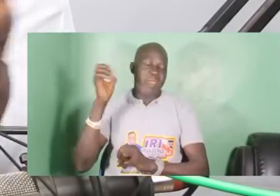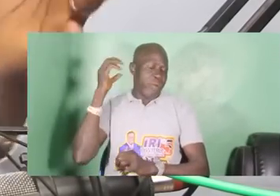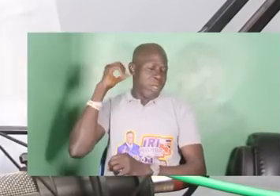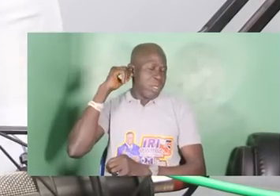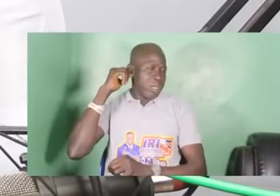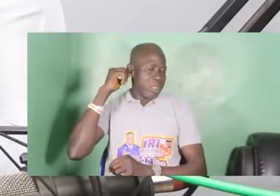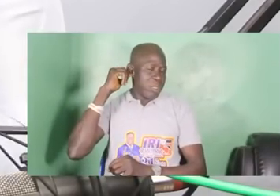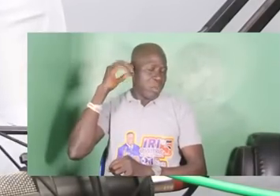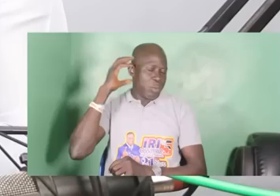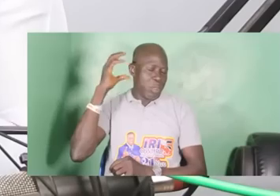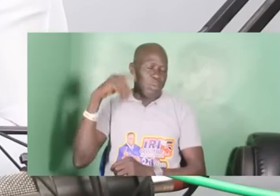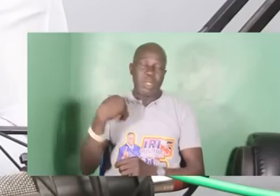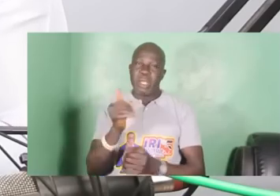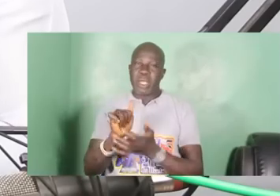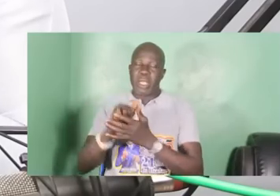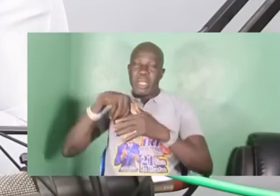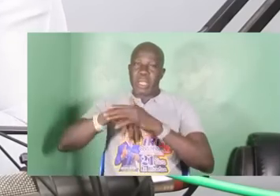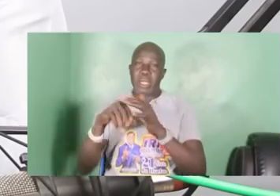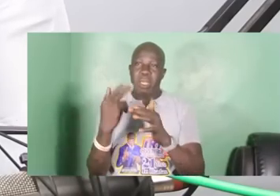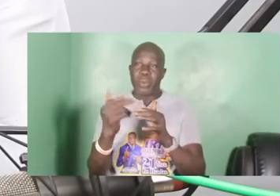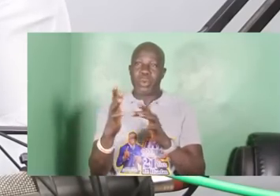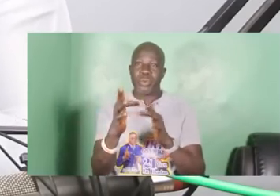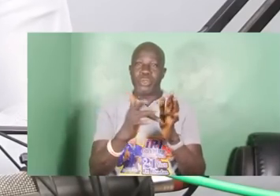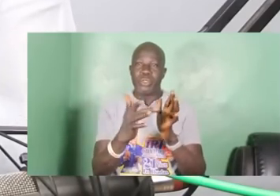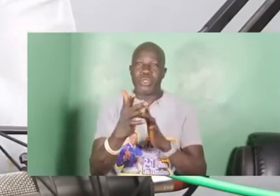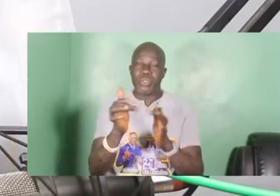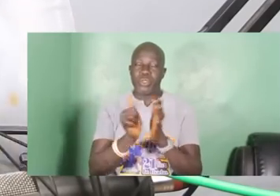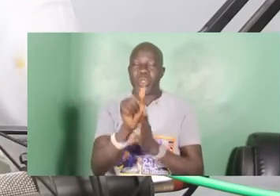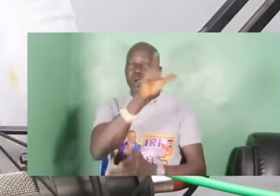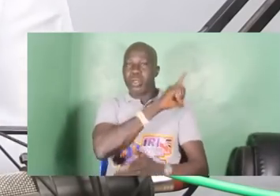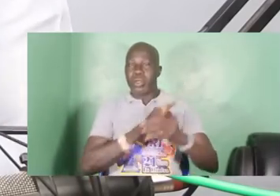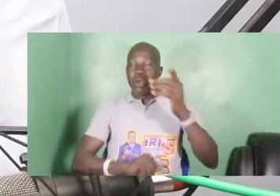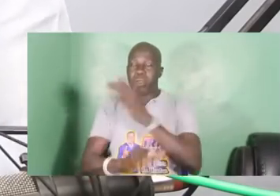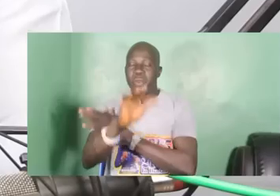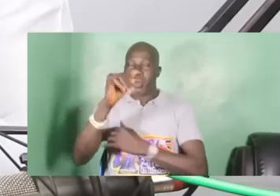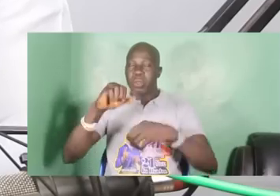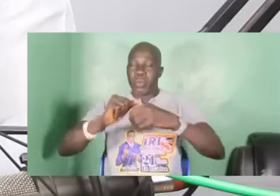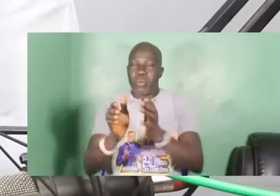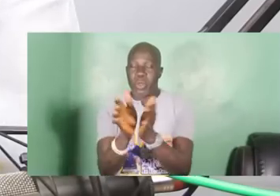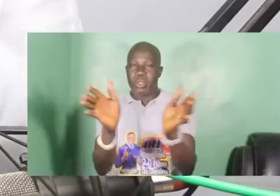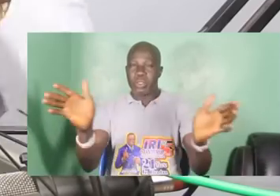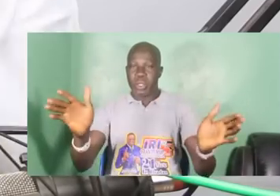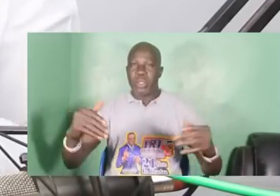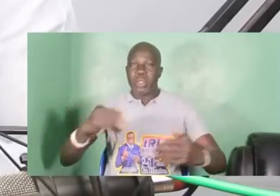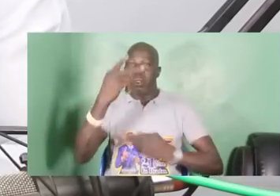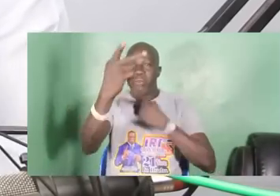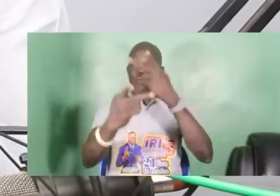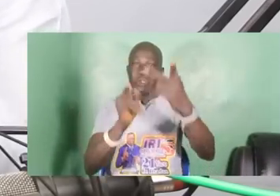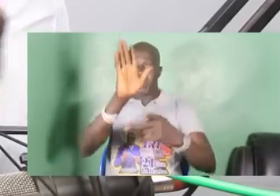2023. Everyone that have yet to hear in the name of Jesus. God of multiplication.